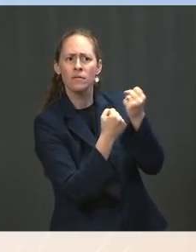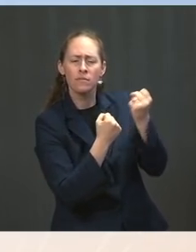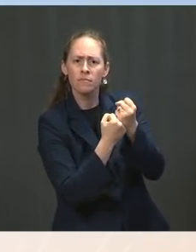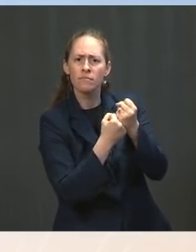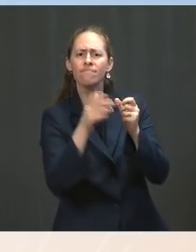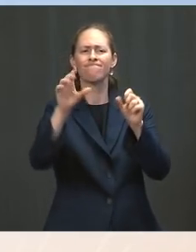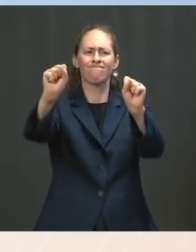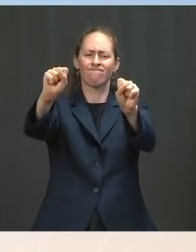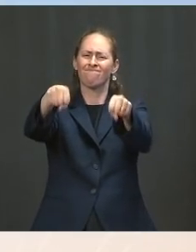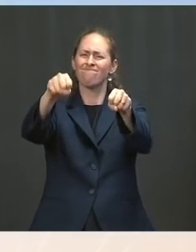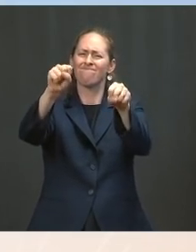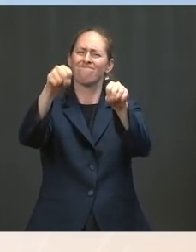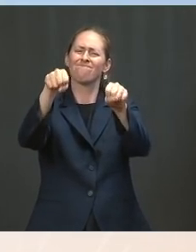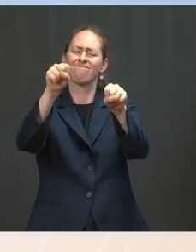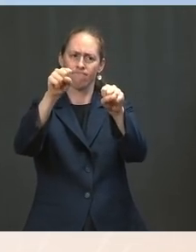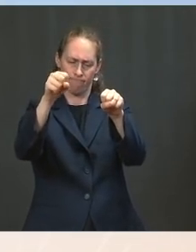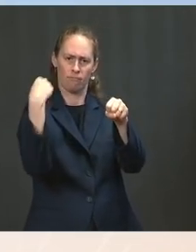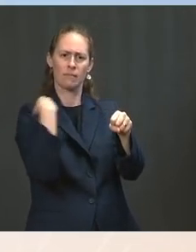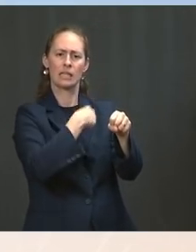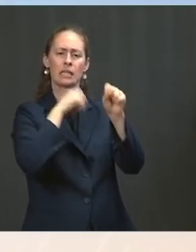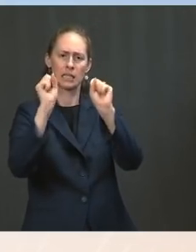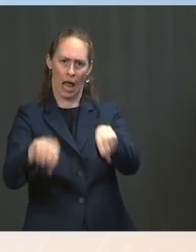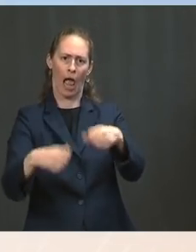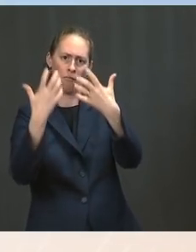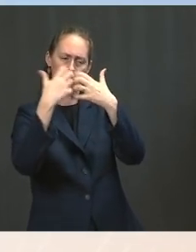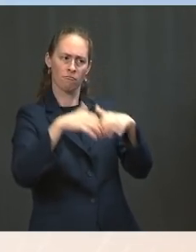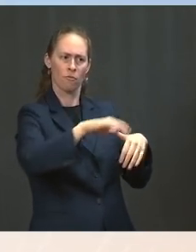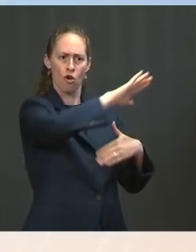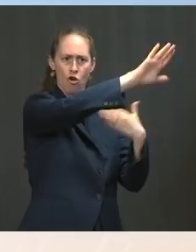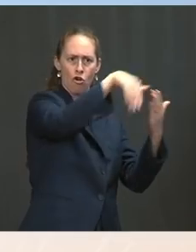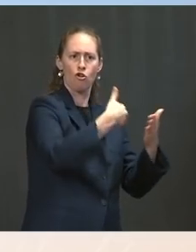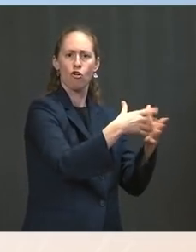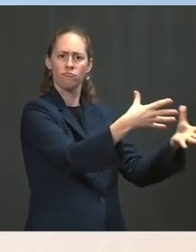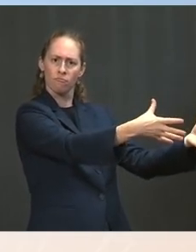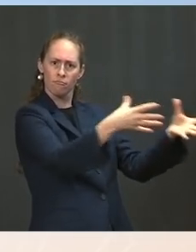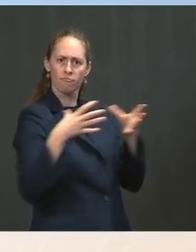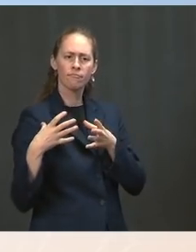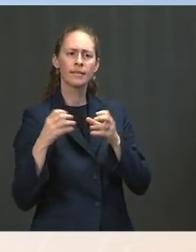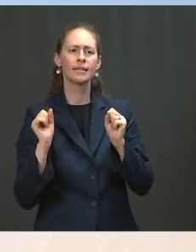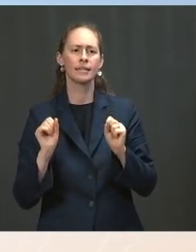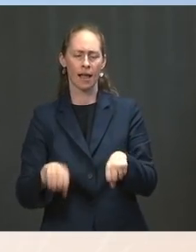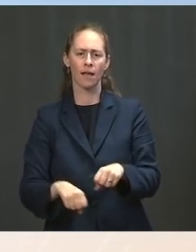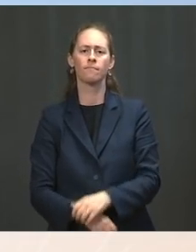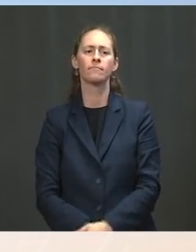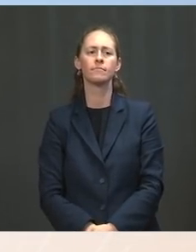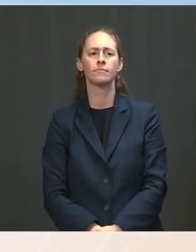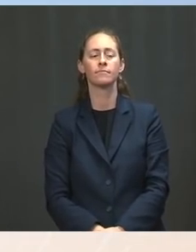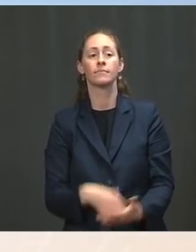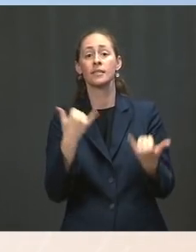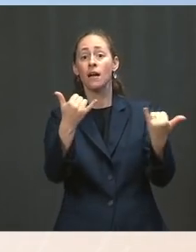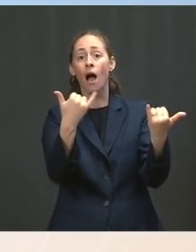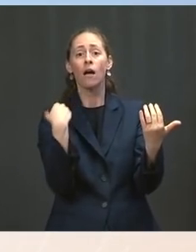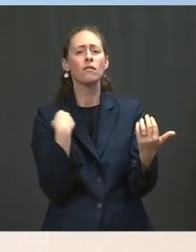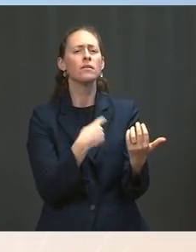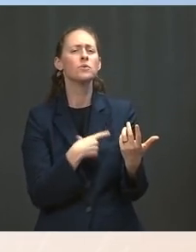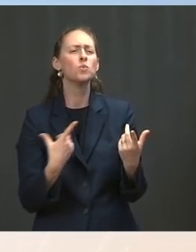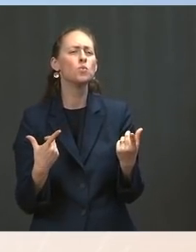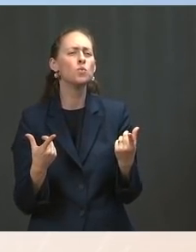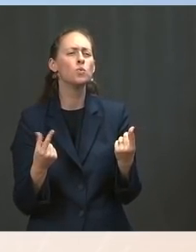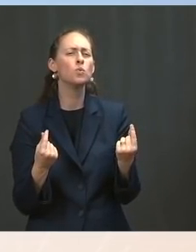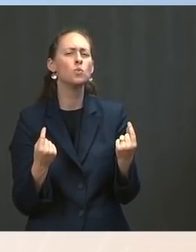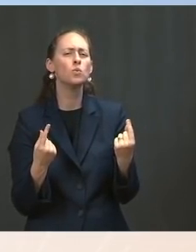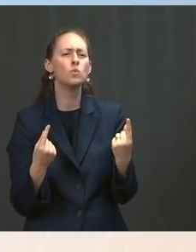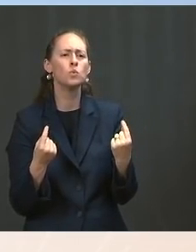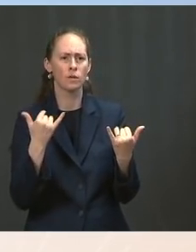we conduct these operations, we are sustaining the highest level of vigilance for an attack against the airport by ISIS-K or